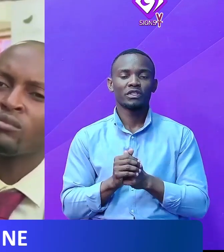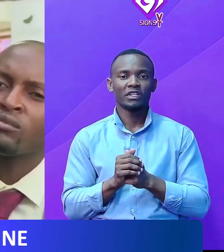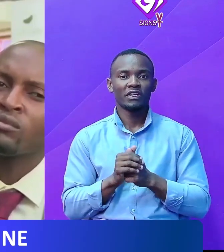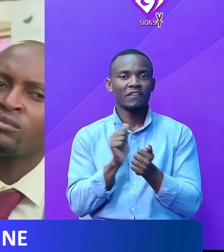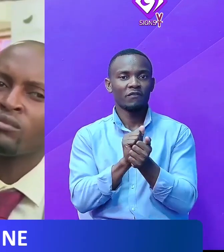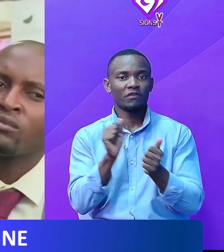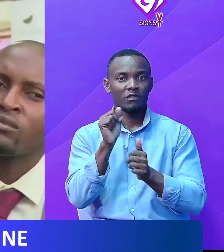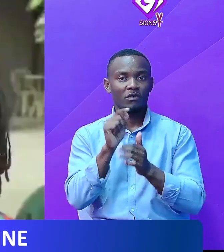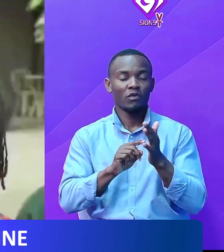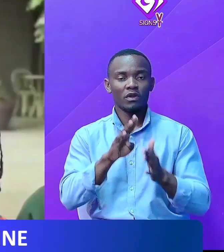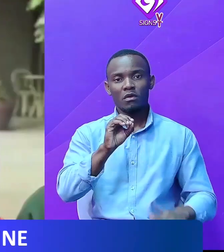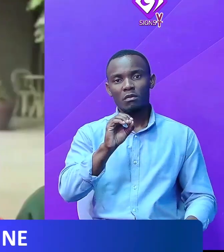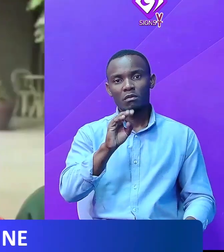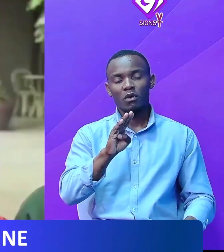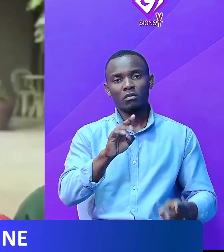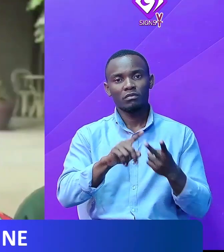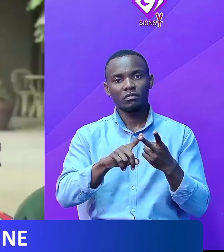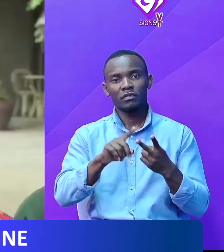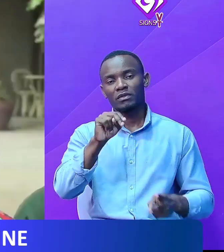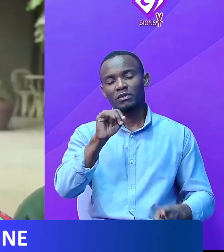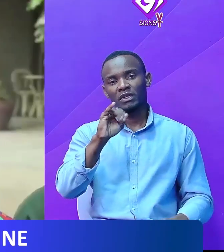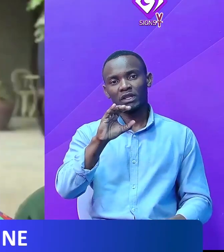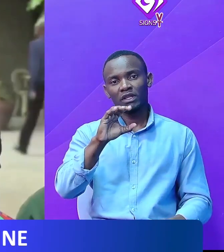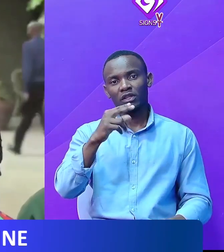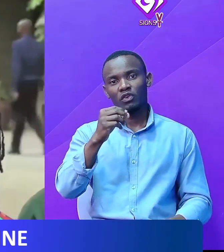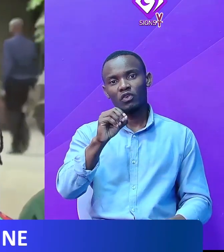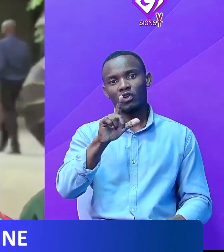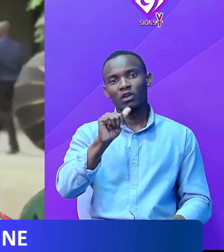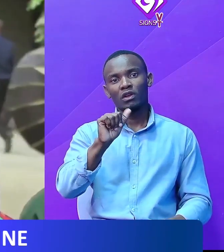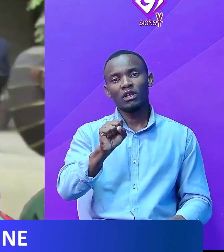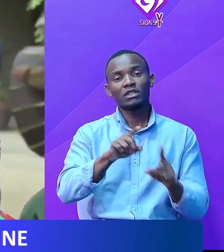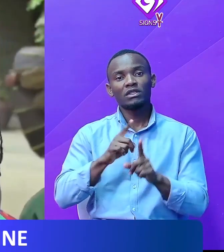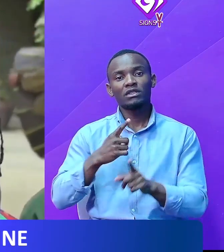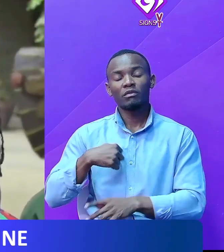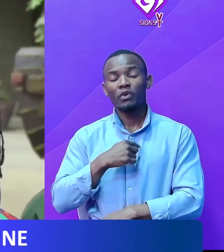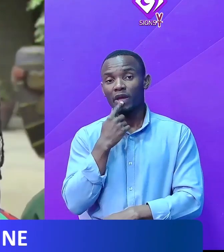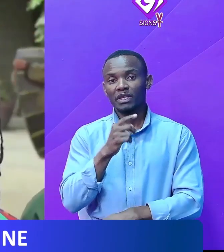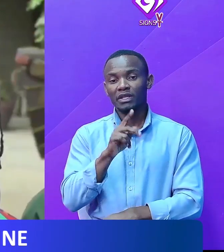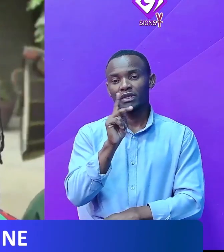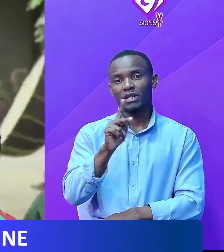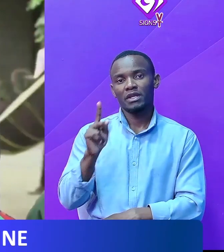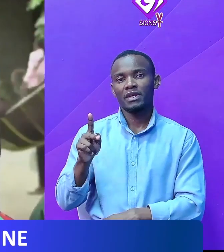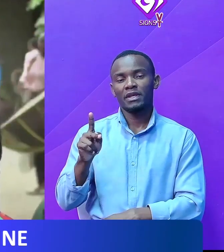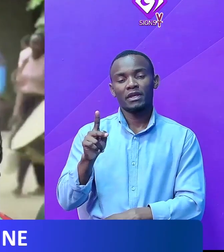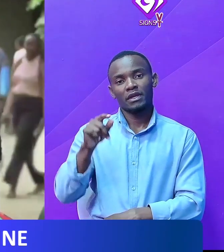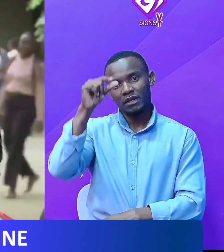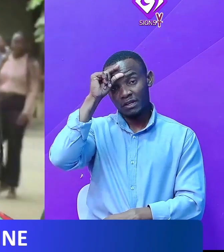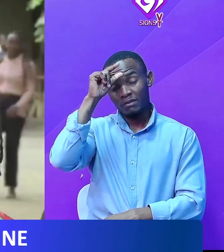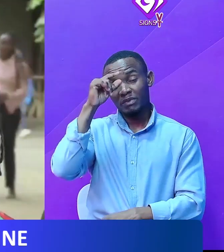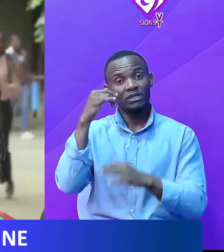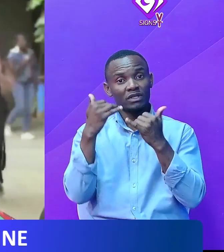Njagi and Nicholas Oyo. And we are telling the KK administration, style up. It is time to